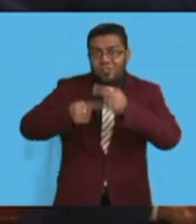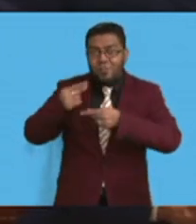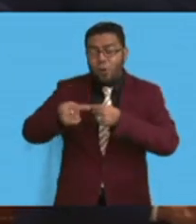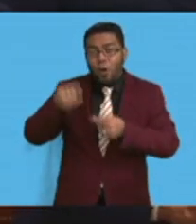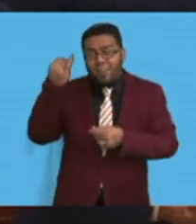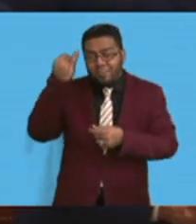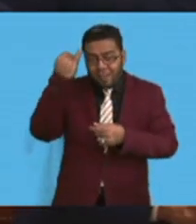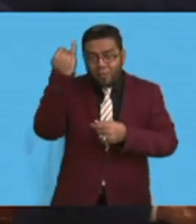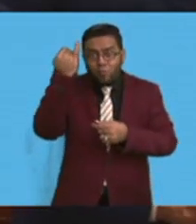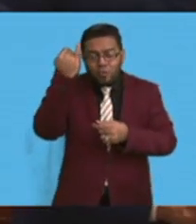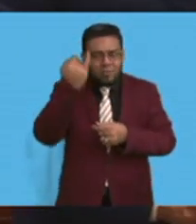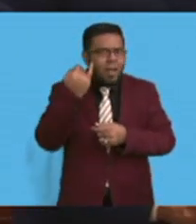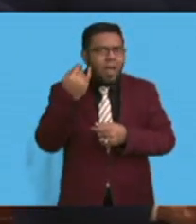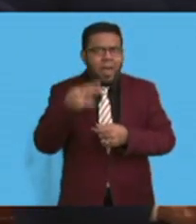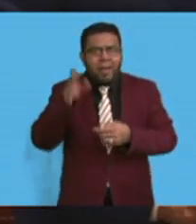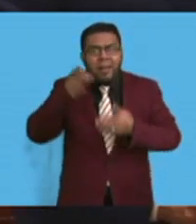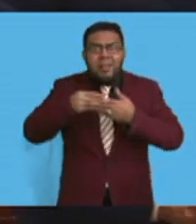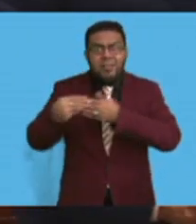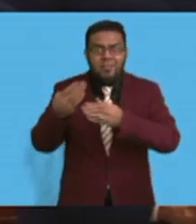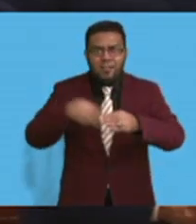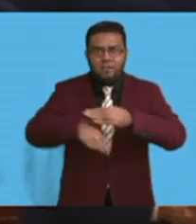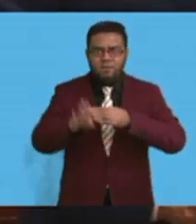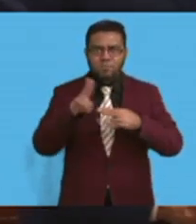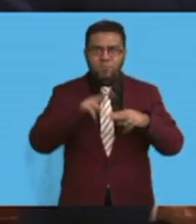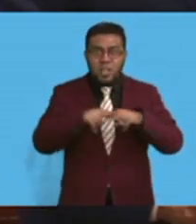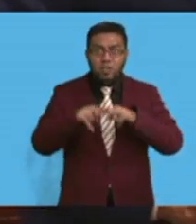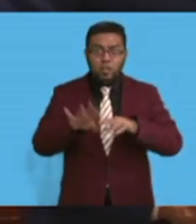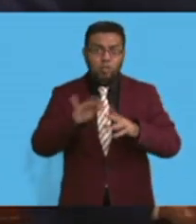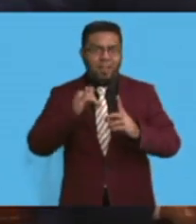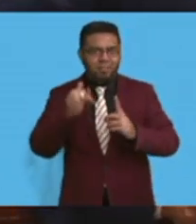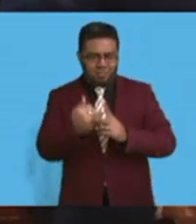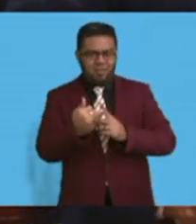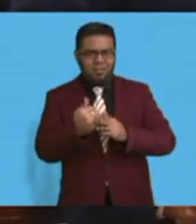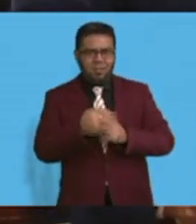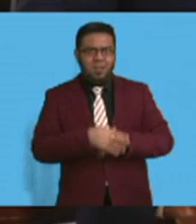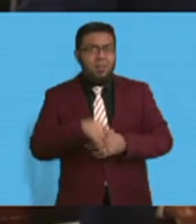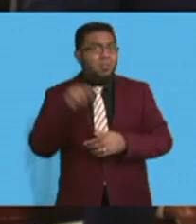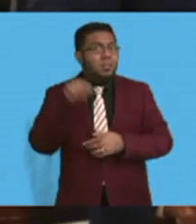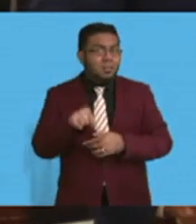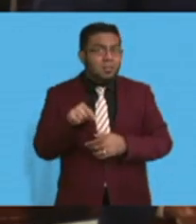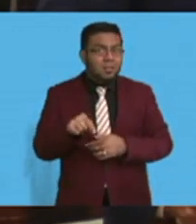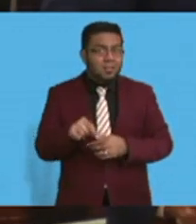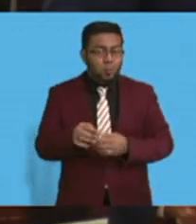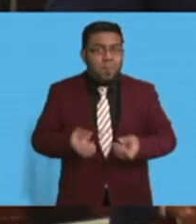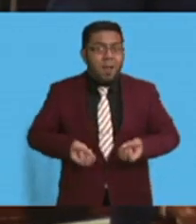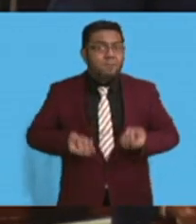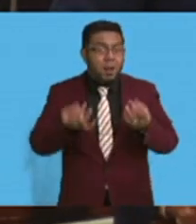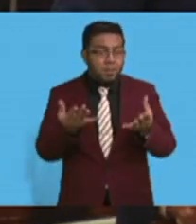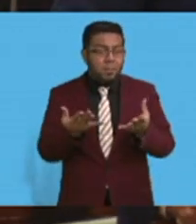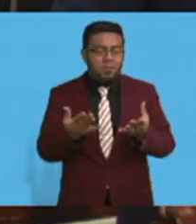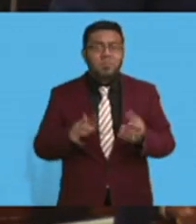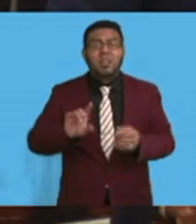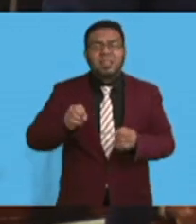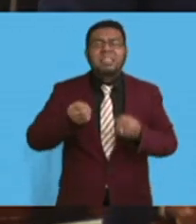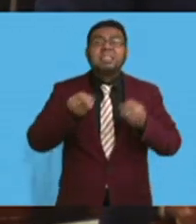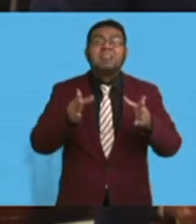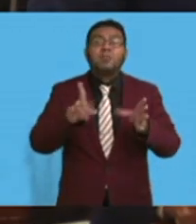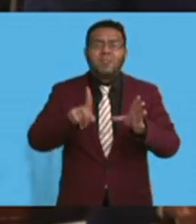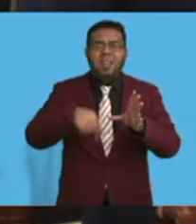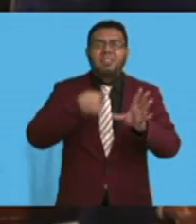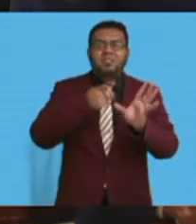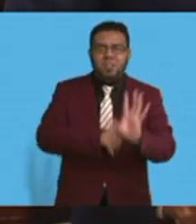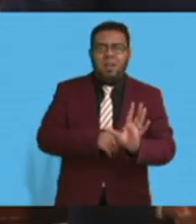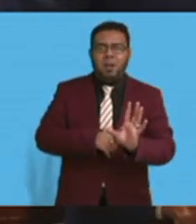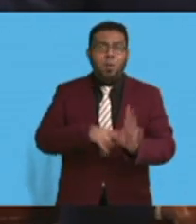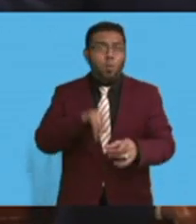intellectuals, and leaders in Fijian society. These 340 new scholarship opportunities will be available at the start of next year, and we very